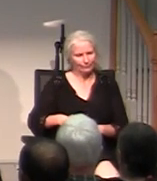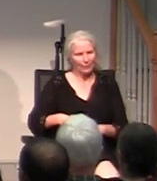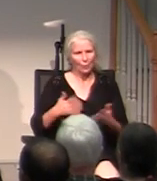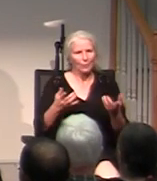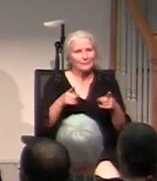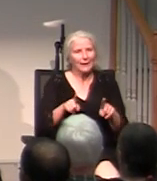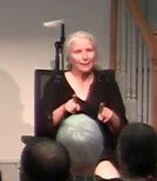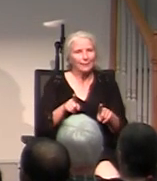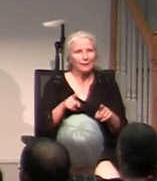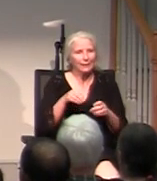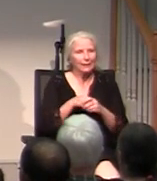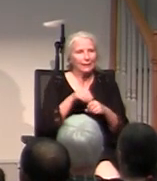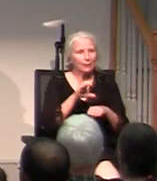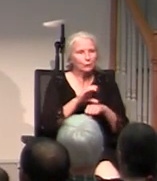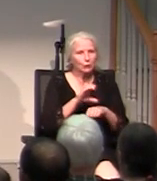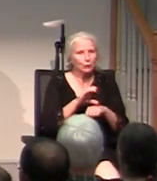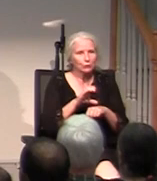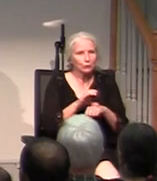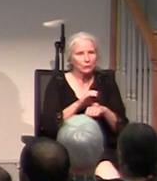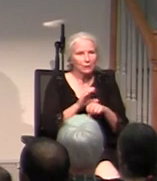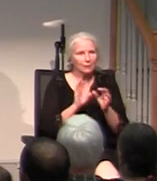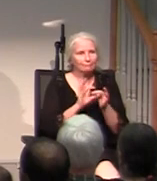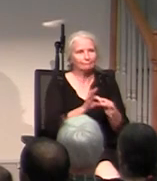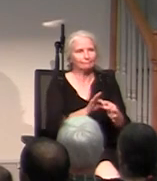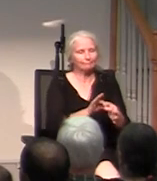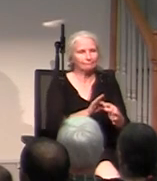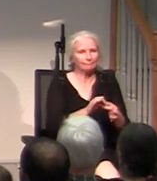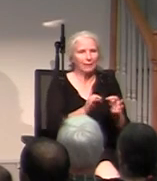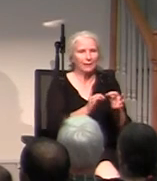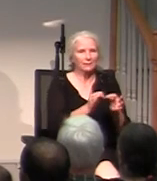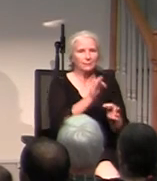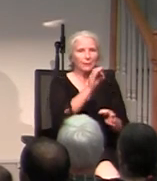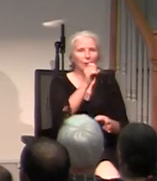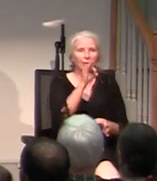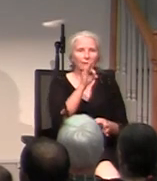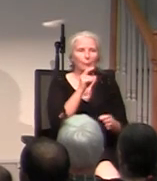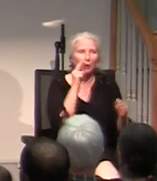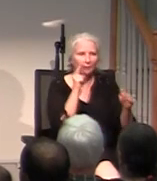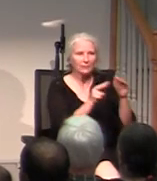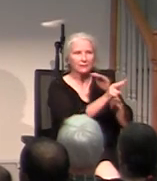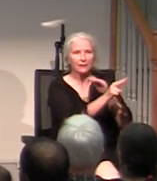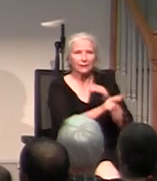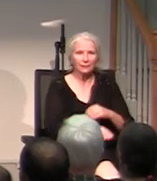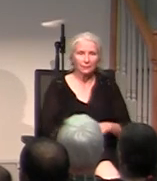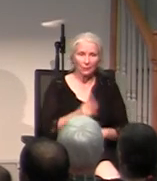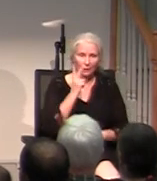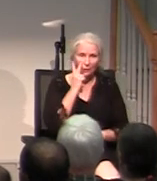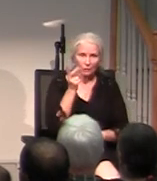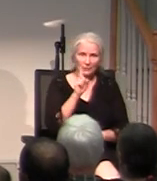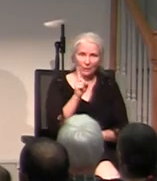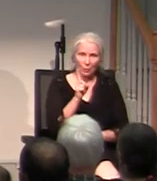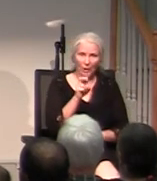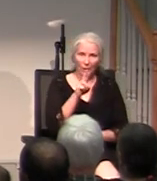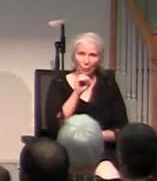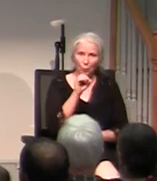what's happened in our church with respect for the spirit of prophecy. Do you see where the roots of this are?